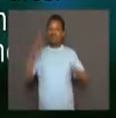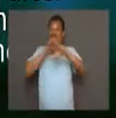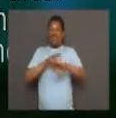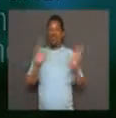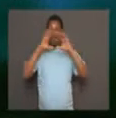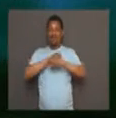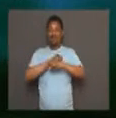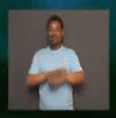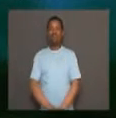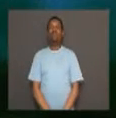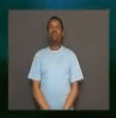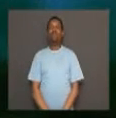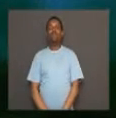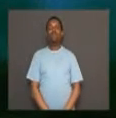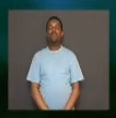Time's up.